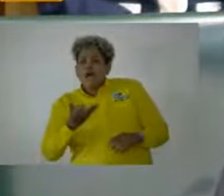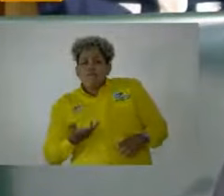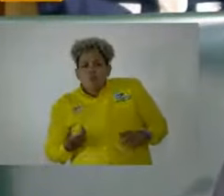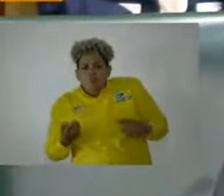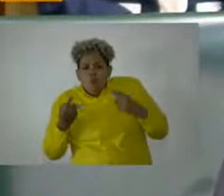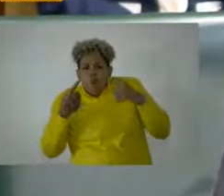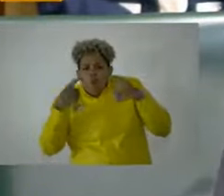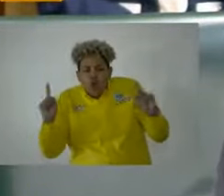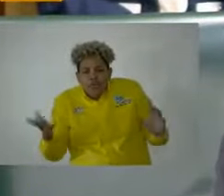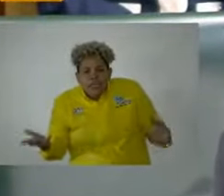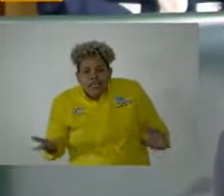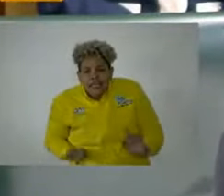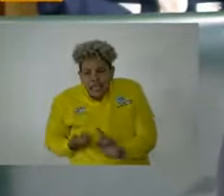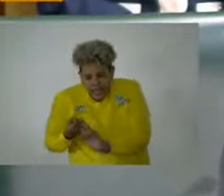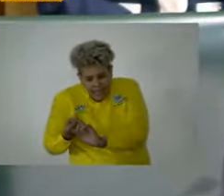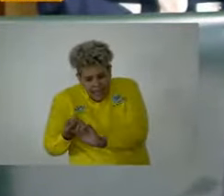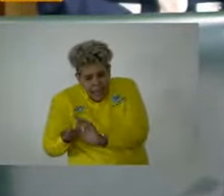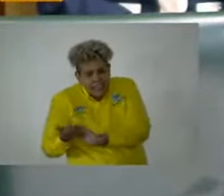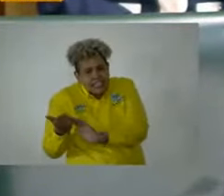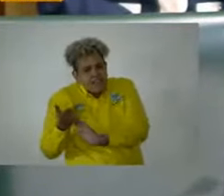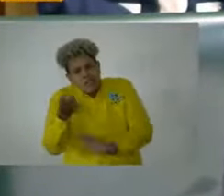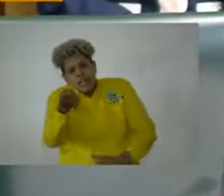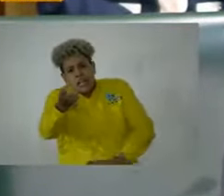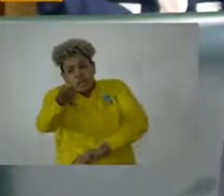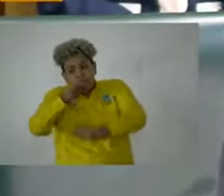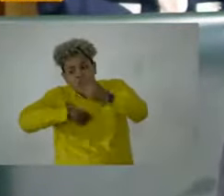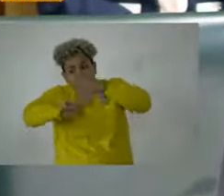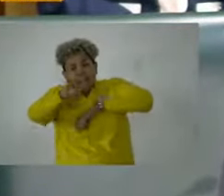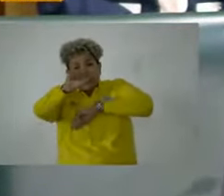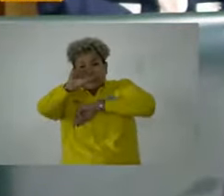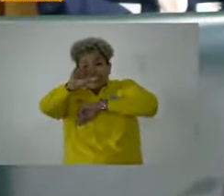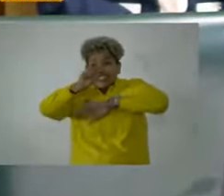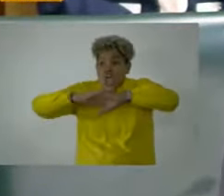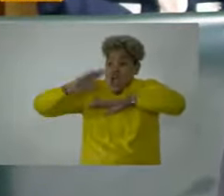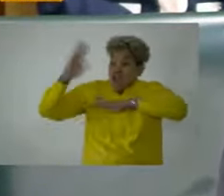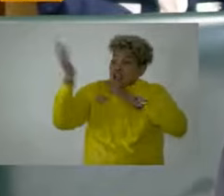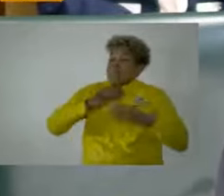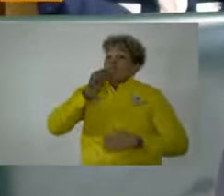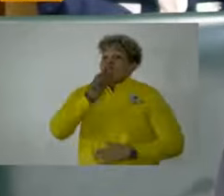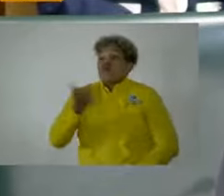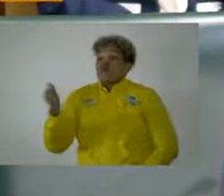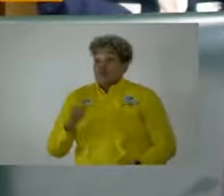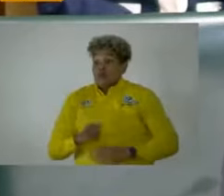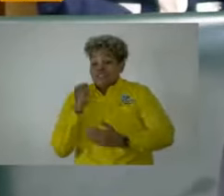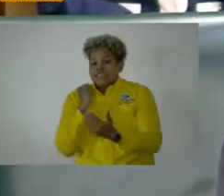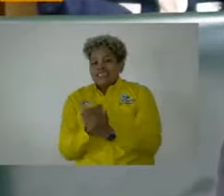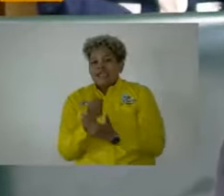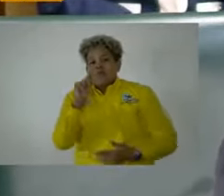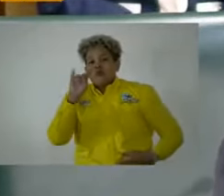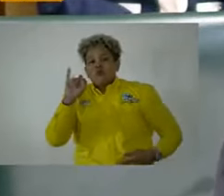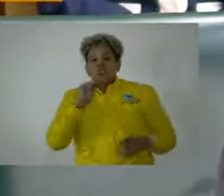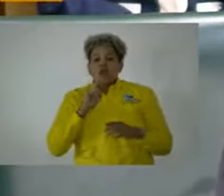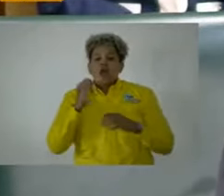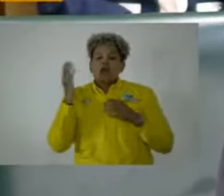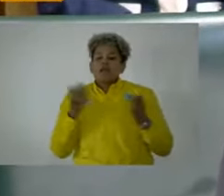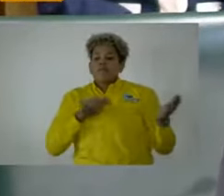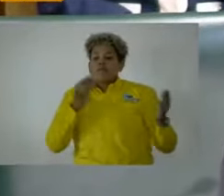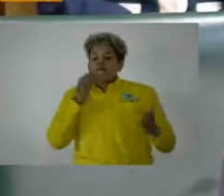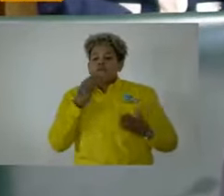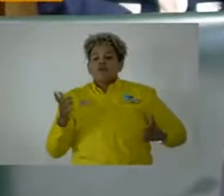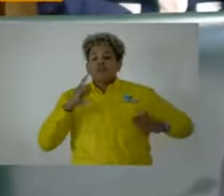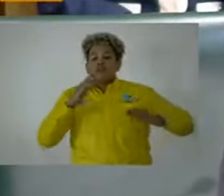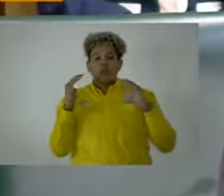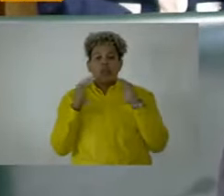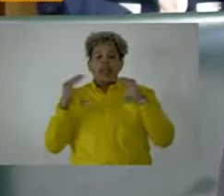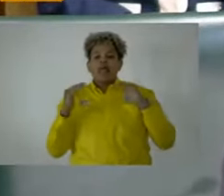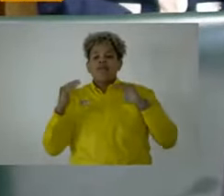working effectively, replace the GCT on import foodstuff with a stamp duty on imported foodstuffs to level the